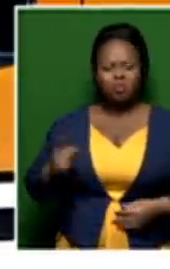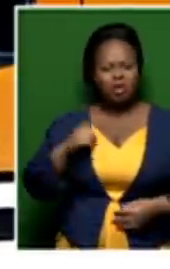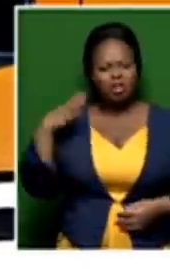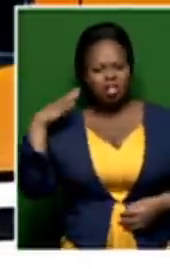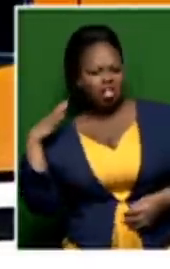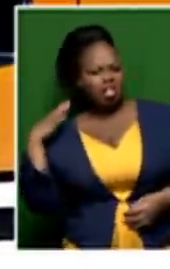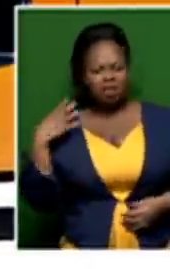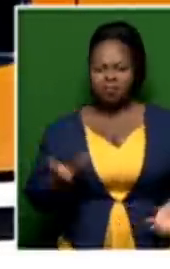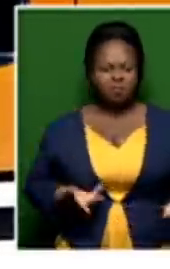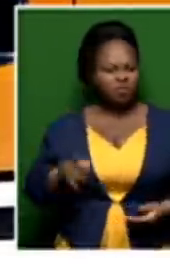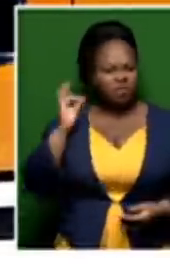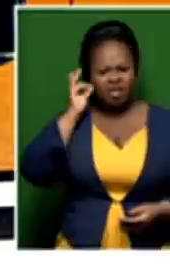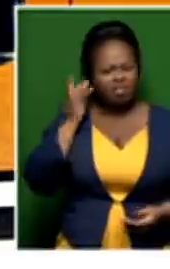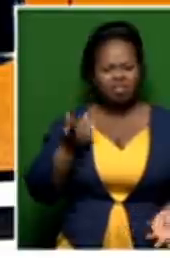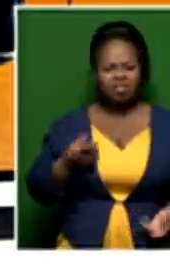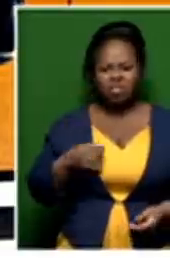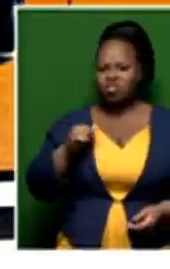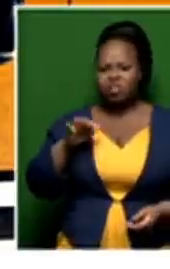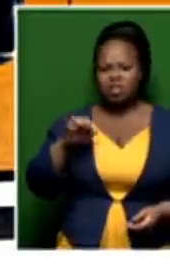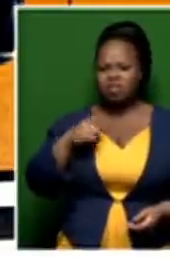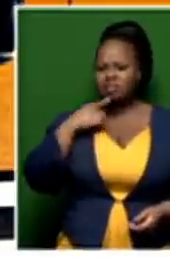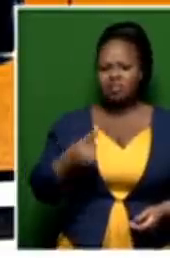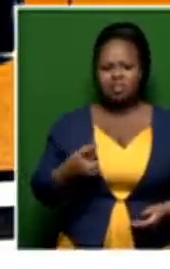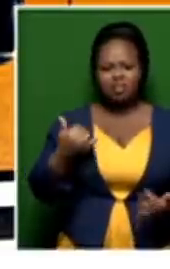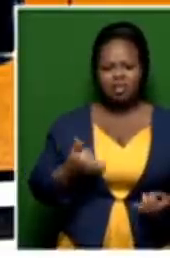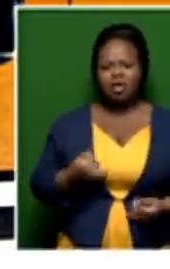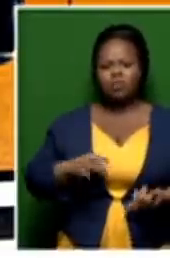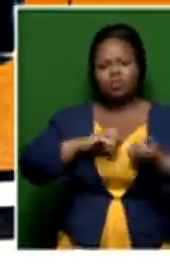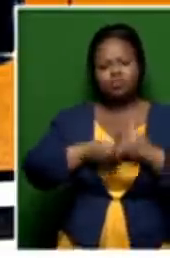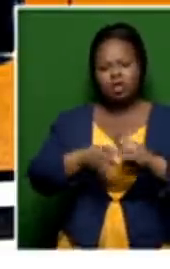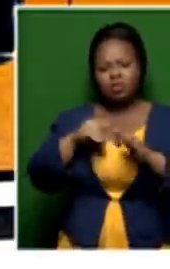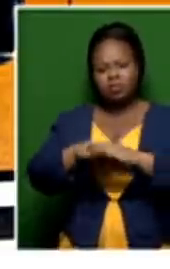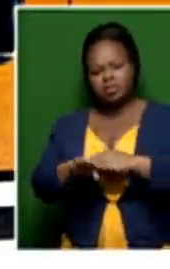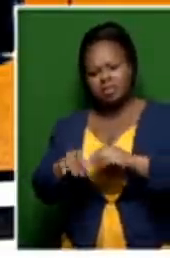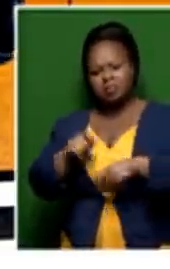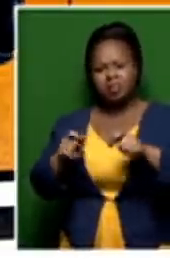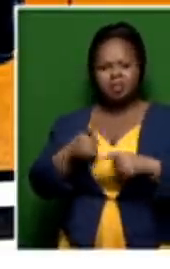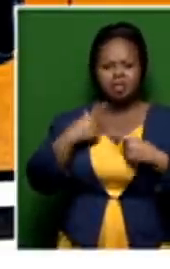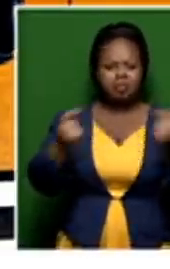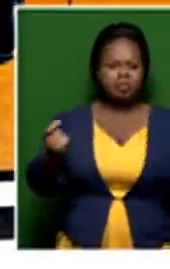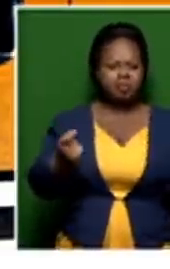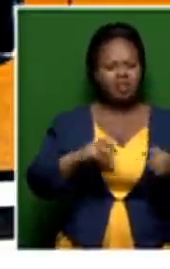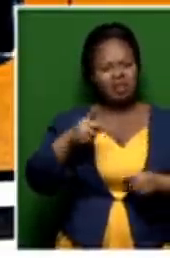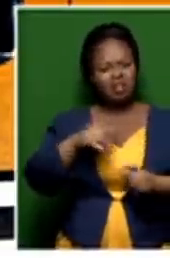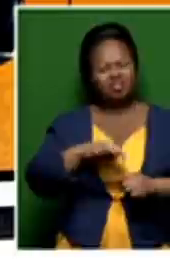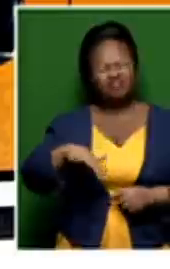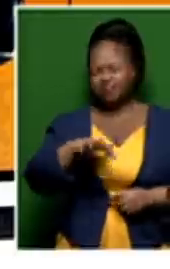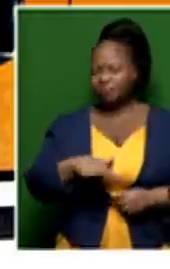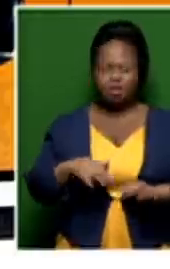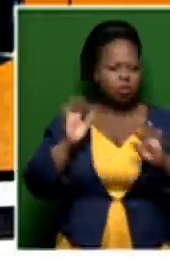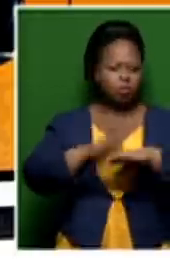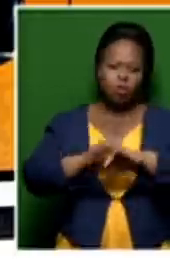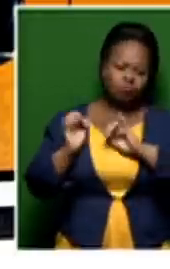them. As you heard Chriselda saying, they go in, they try, then the crowds disperse, and from another direction, another